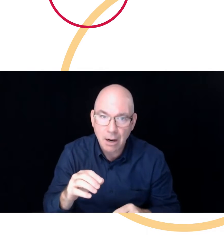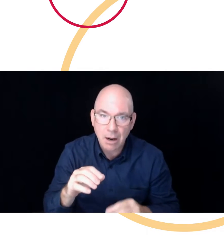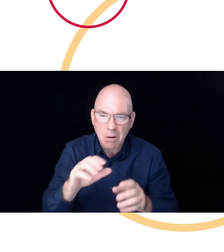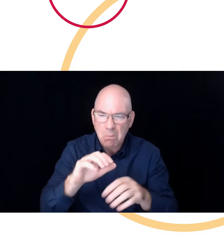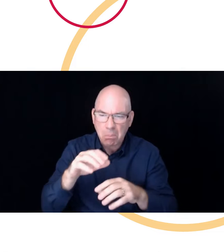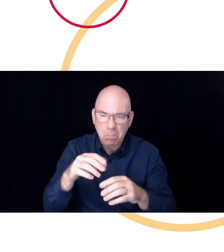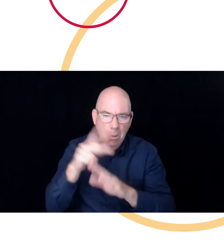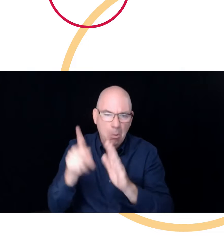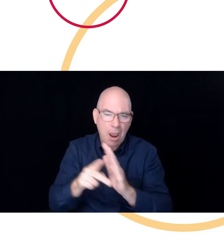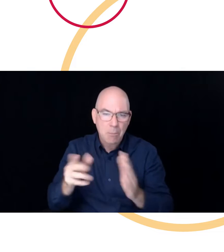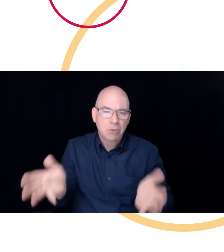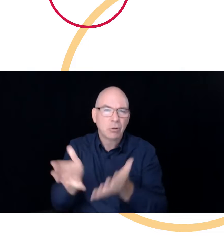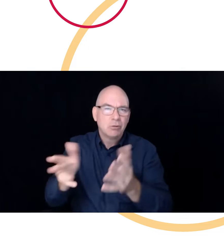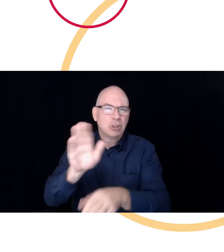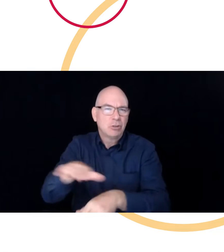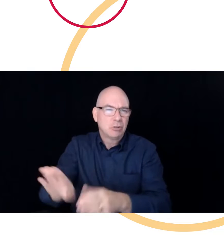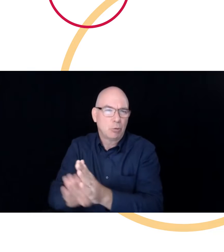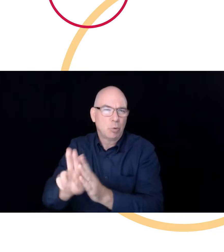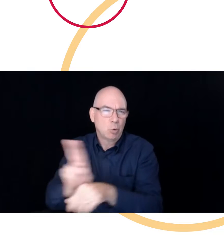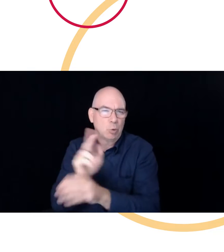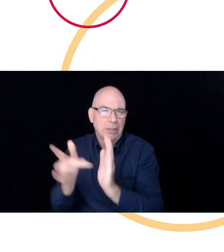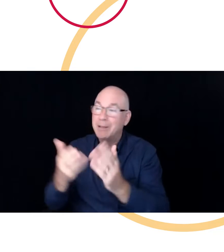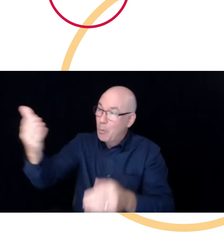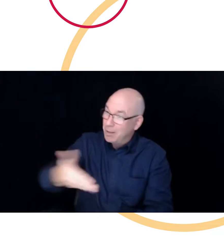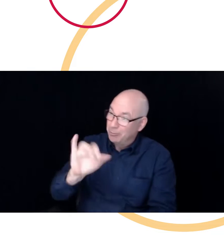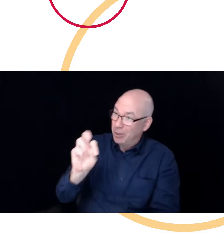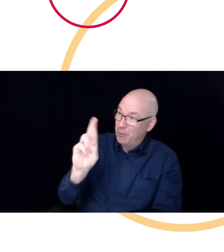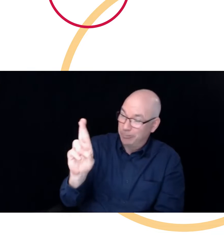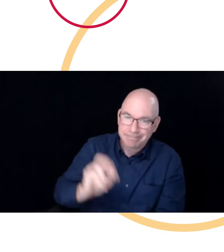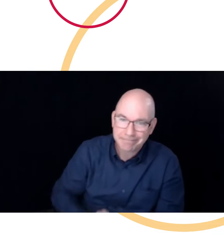of children through technology. Welcome, Jennifer.